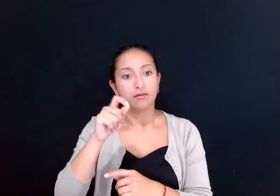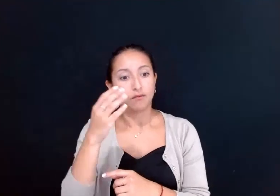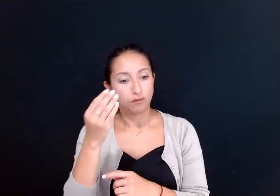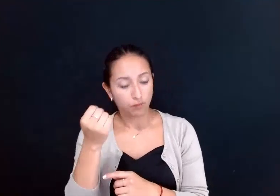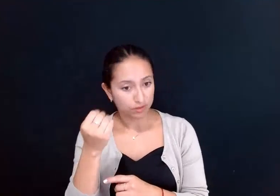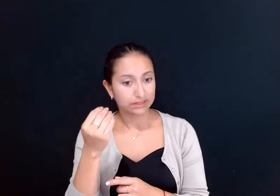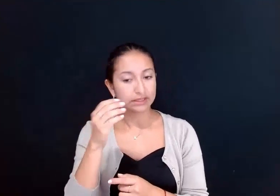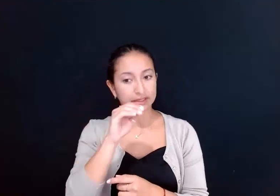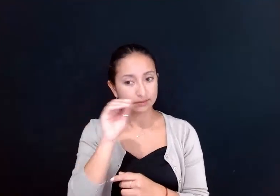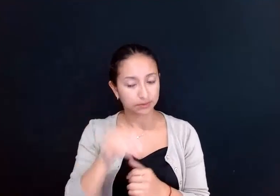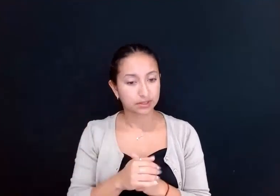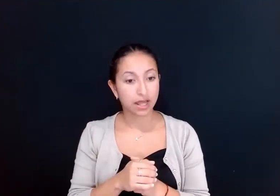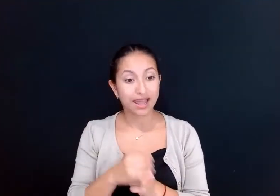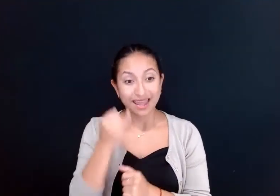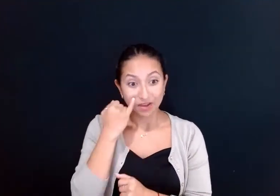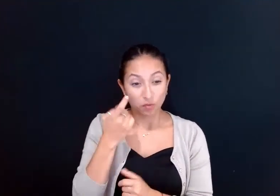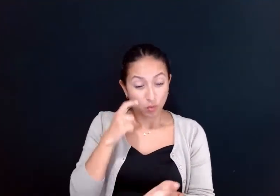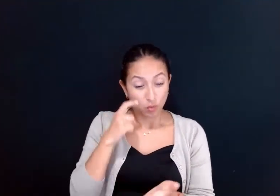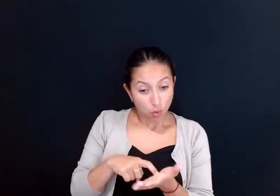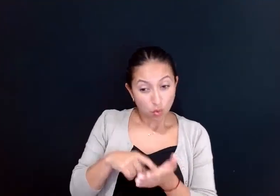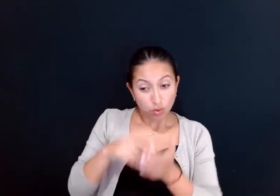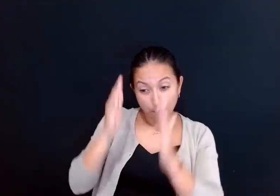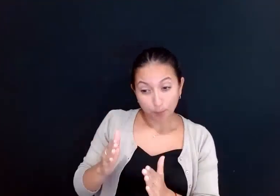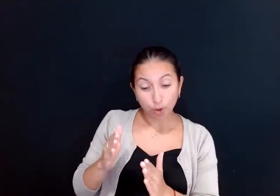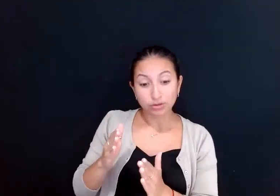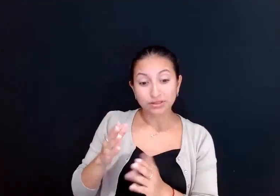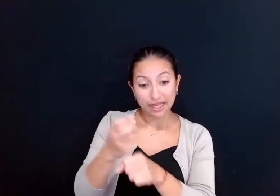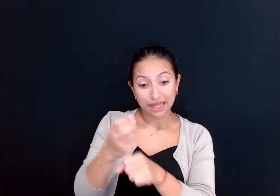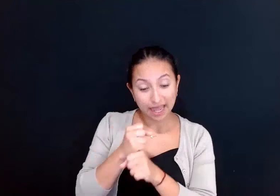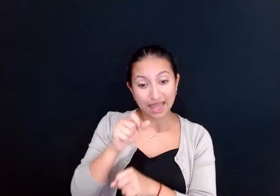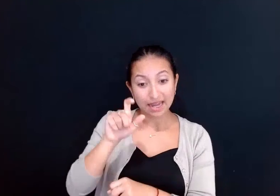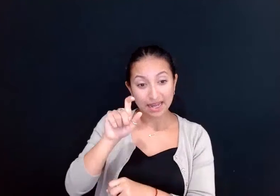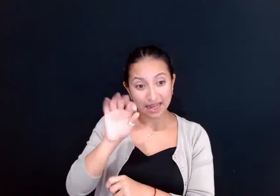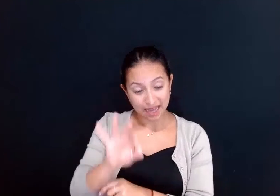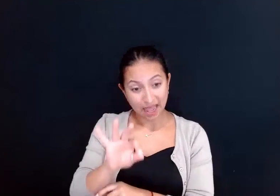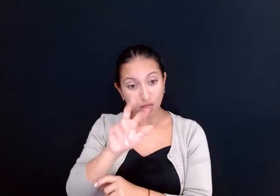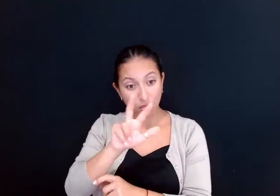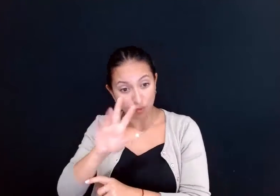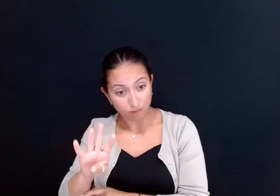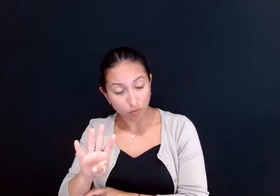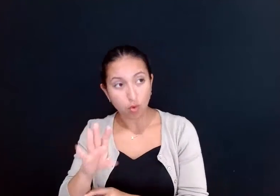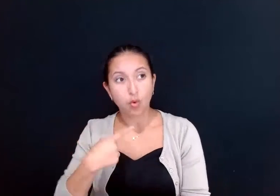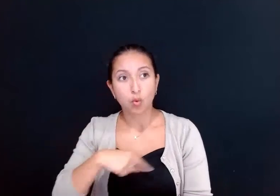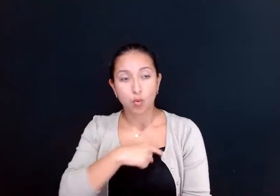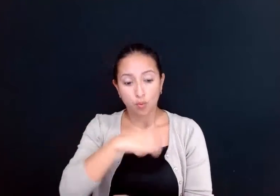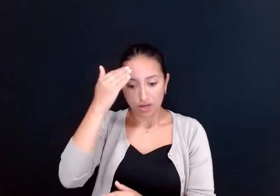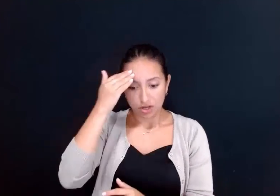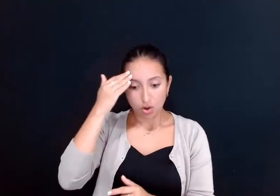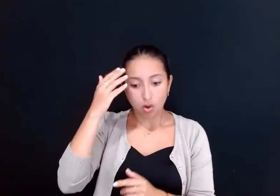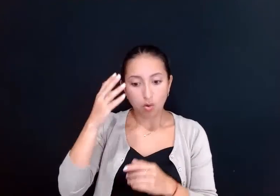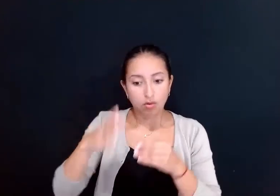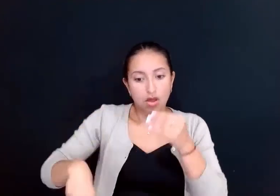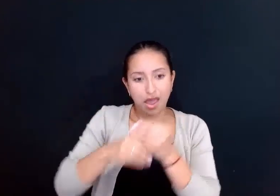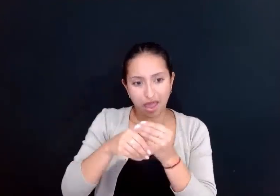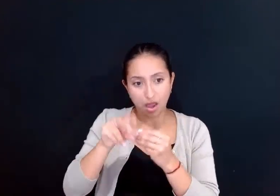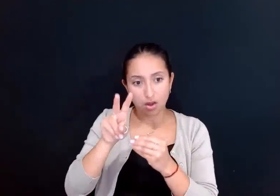getting 934, we give them, it's for both programs, but we give them an additional $20.